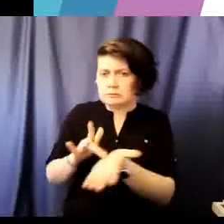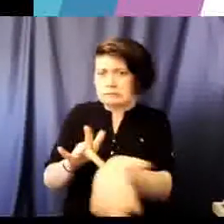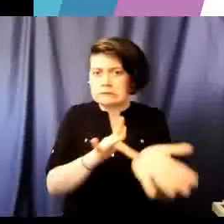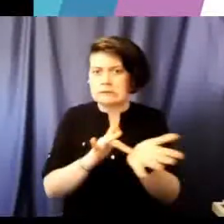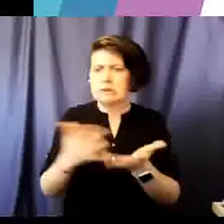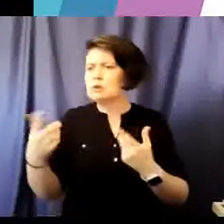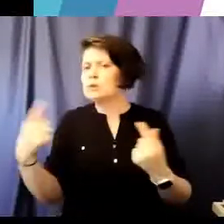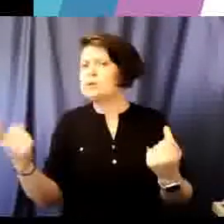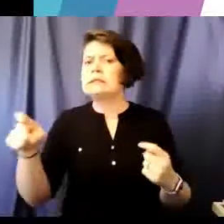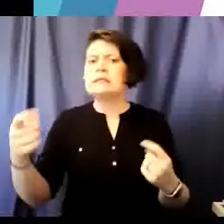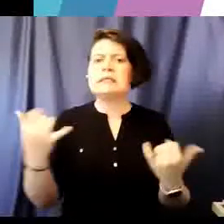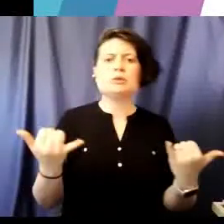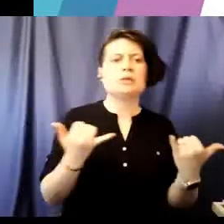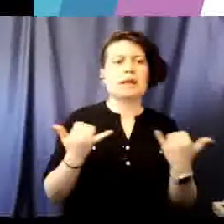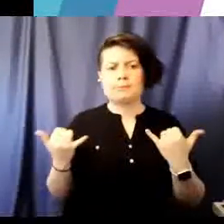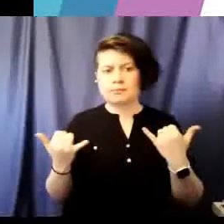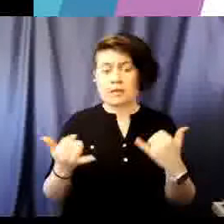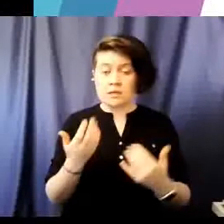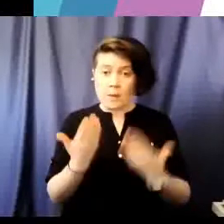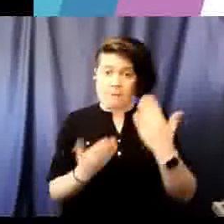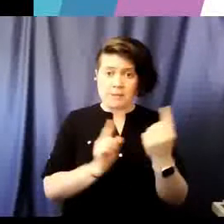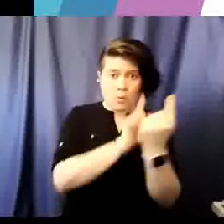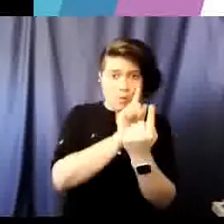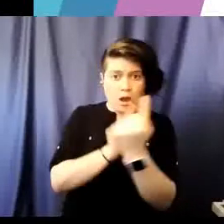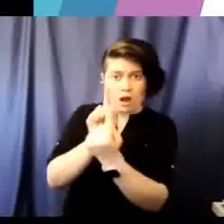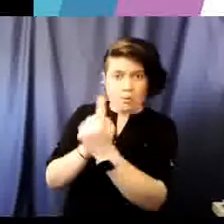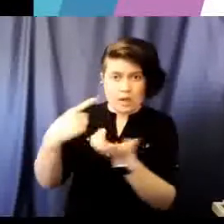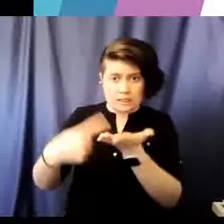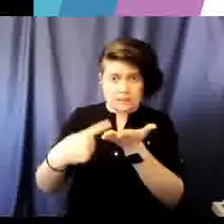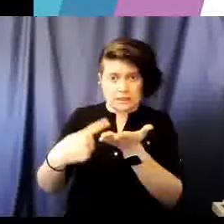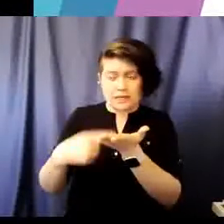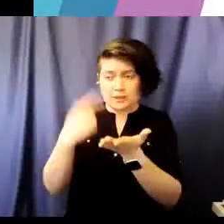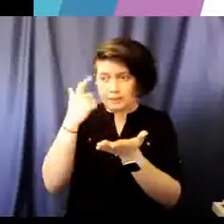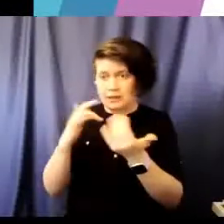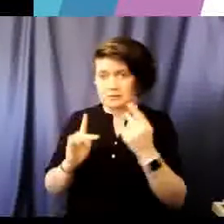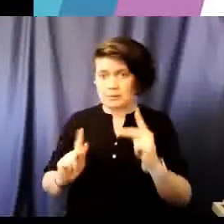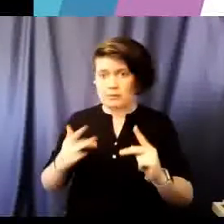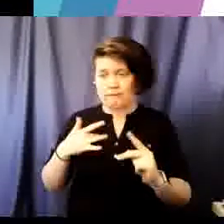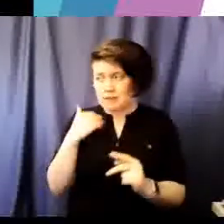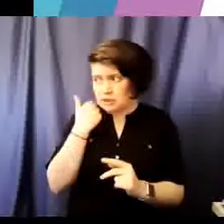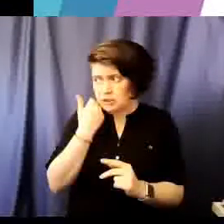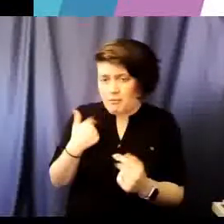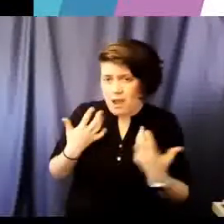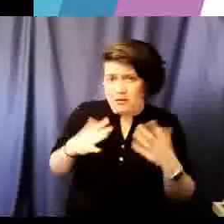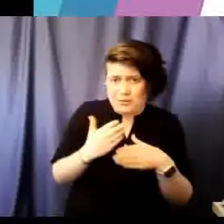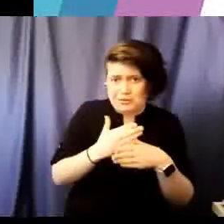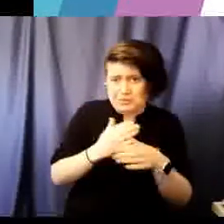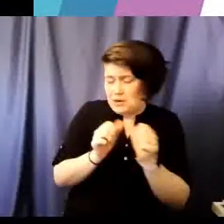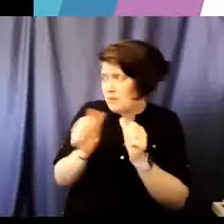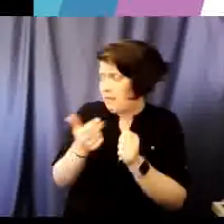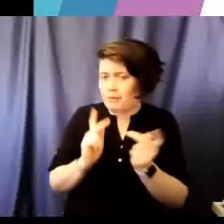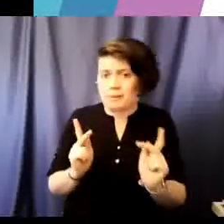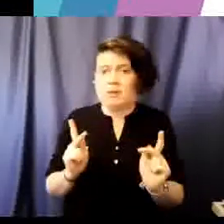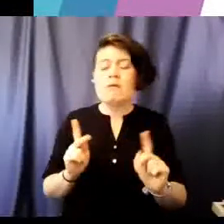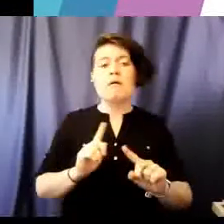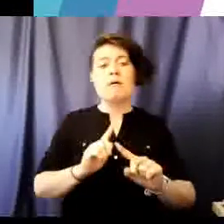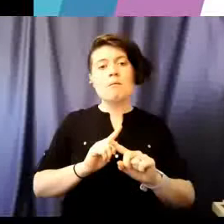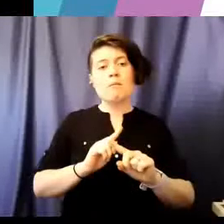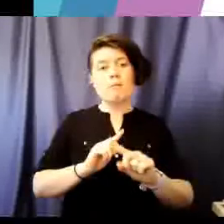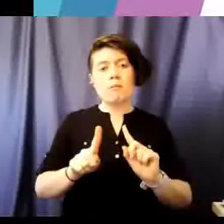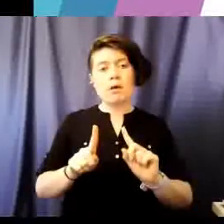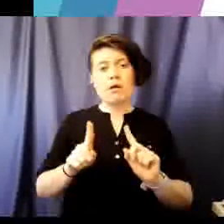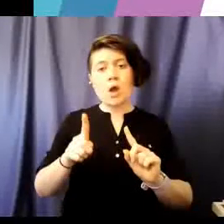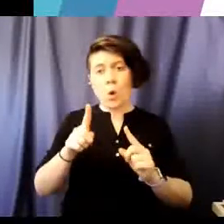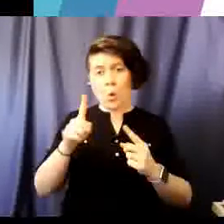as one-on-one conversations at first, because we know there might be shame around that. But as the group progresses, you might be able to attack this more openly.